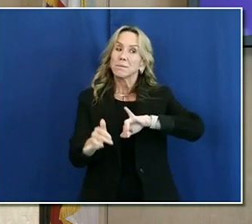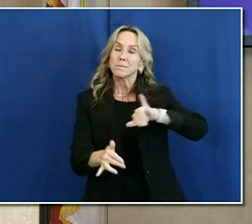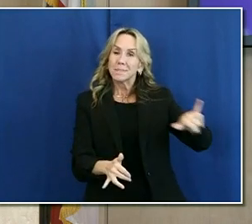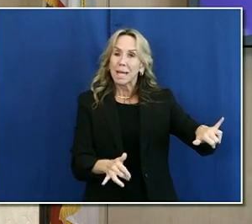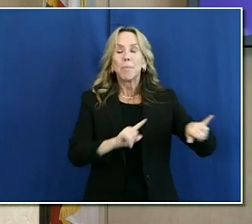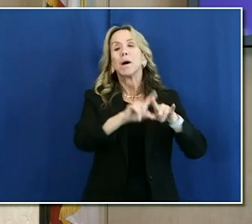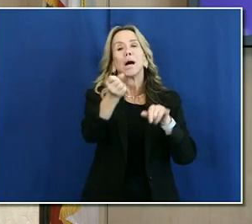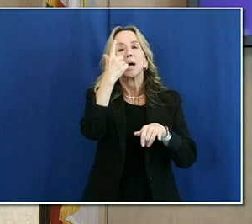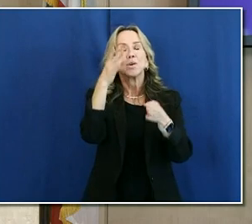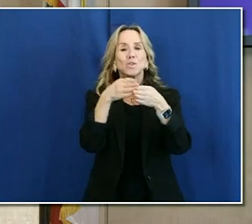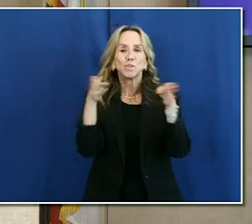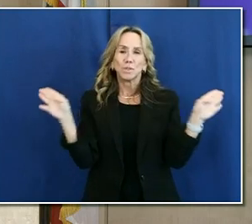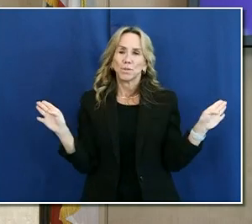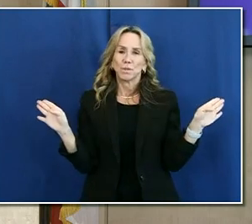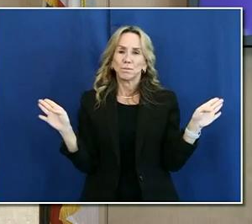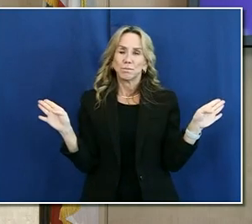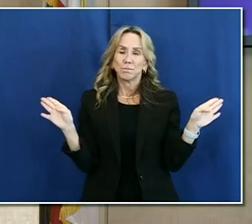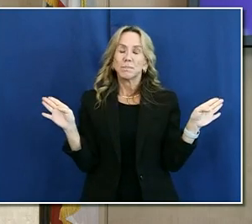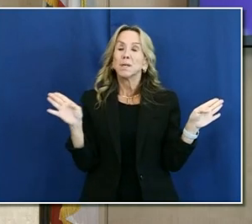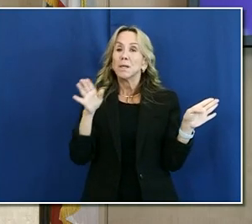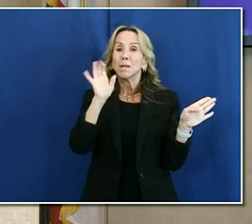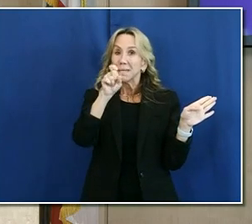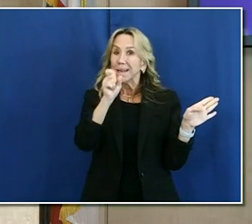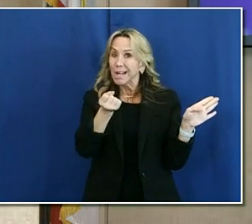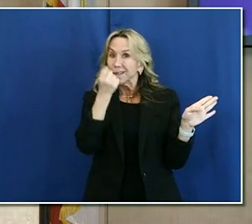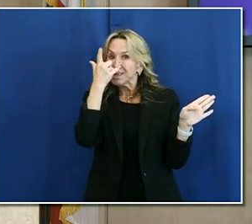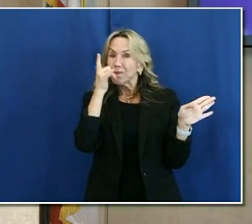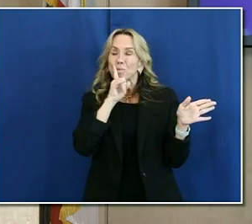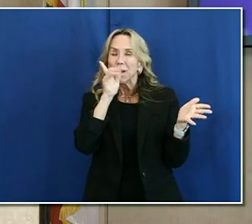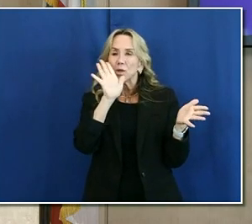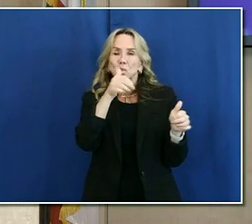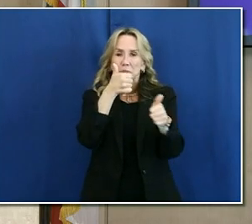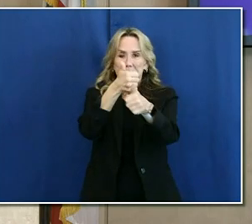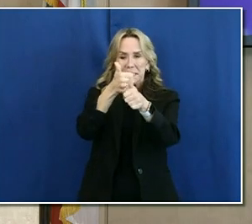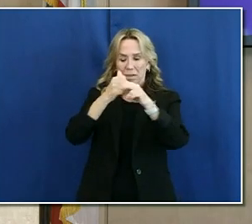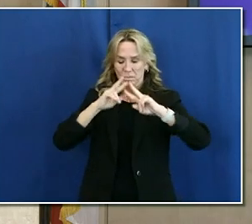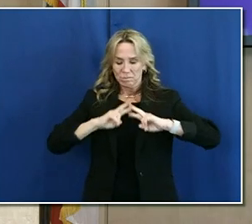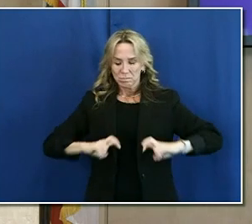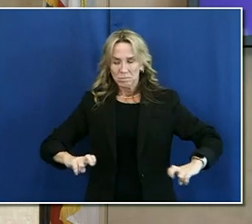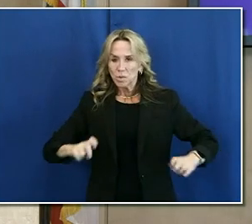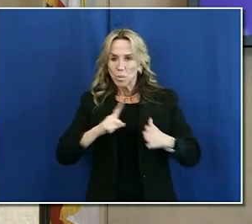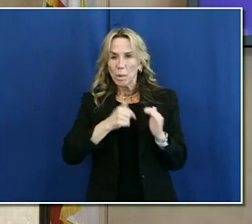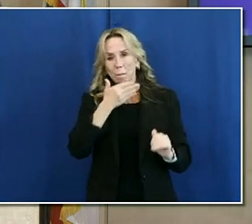general advice, and everyone needs to address this specifically for their own situation.